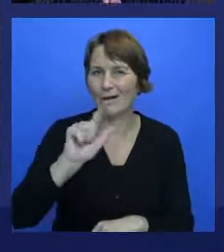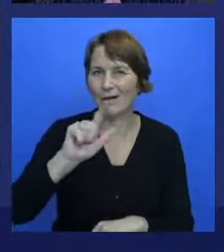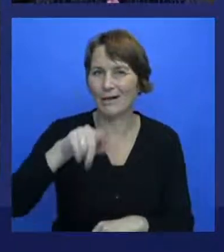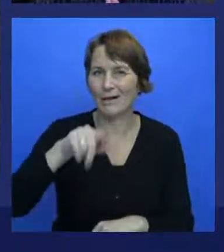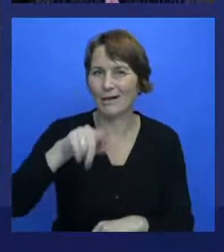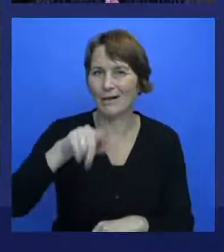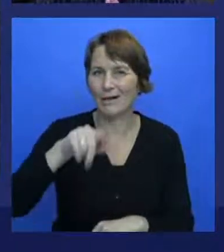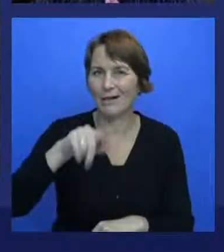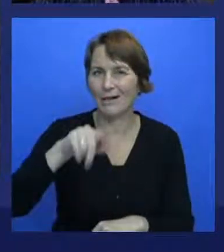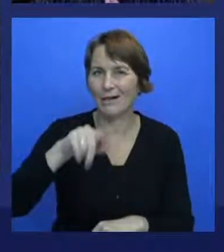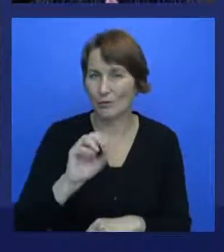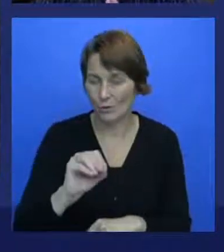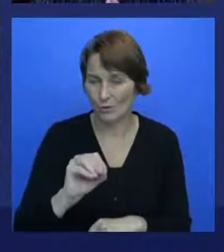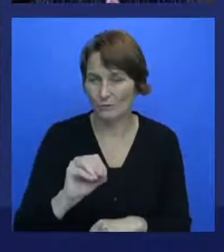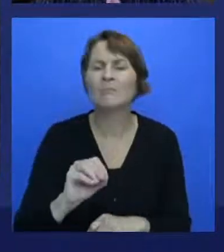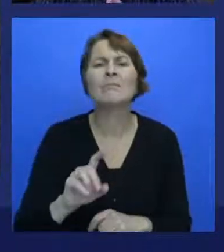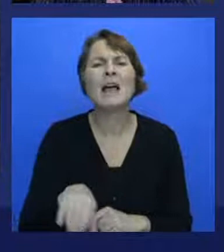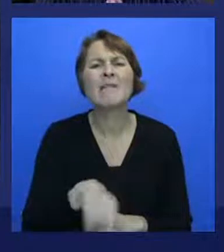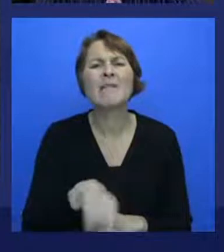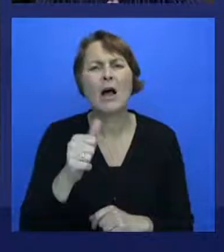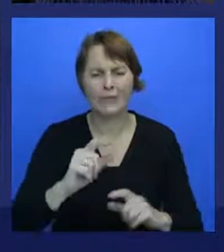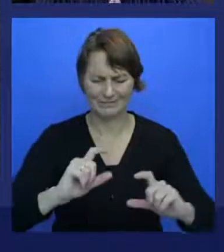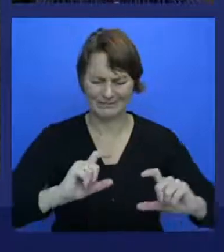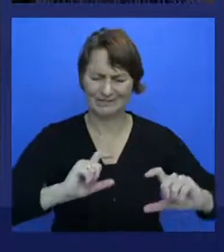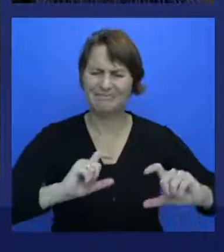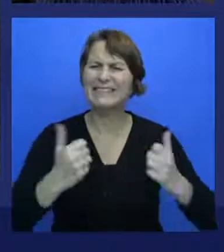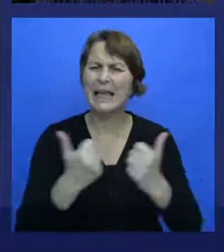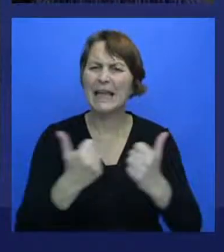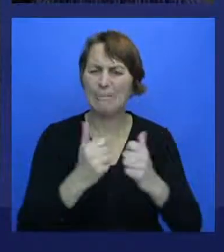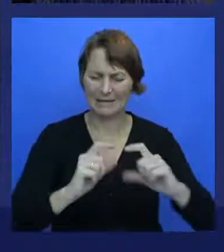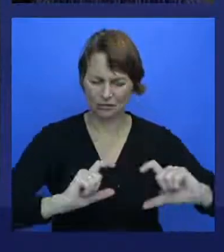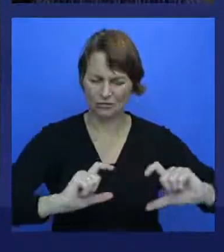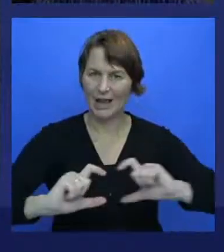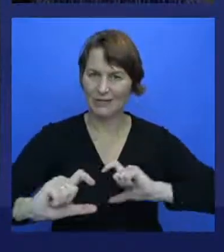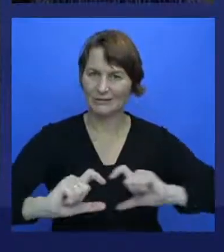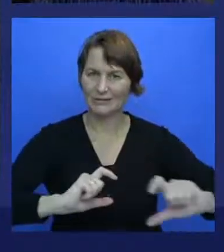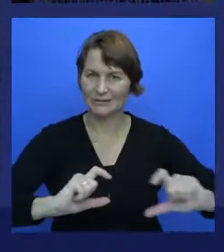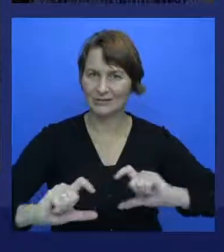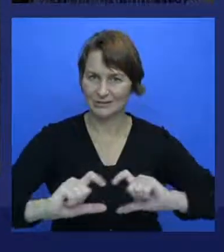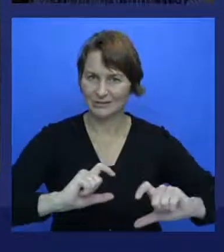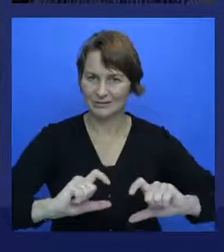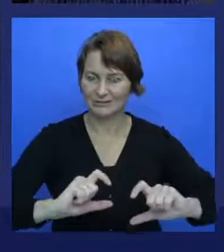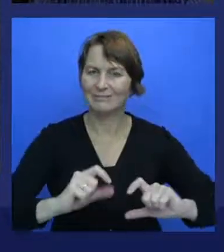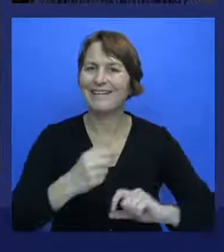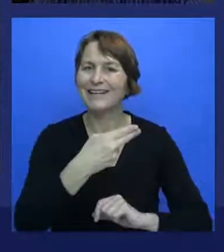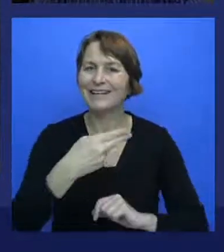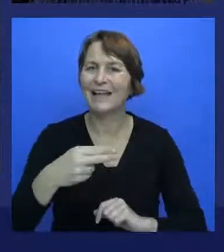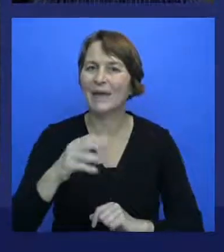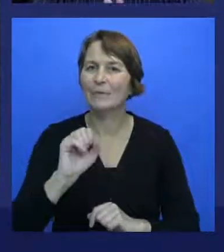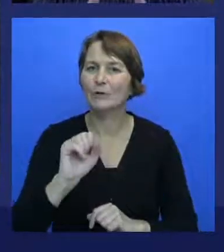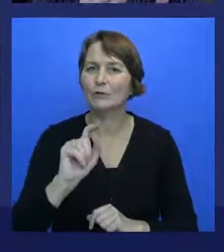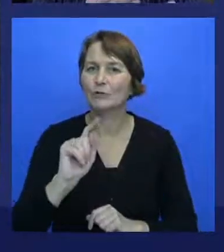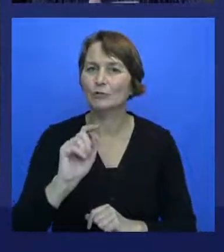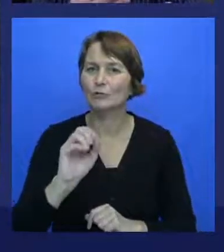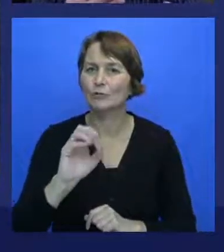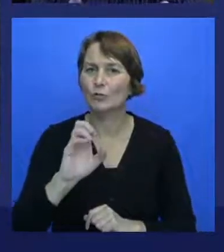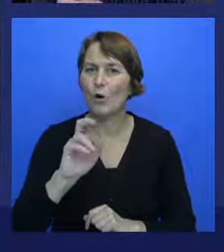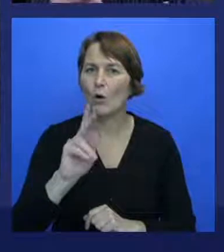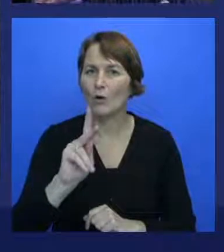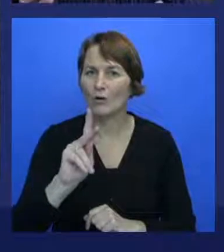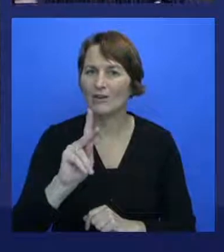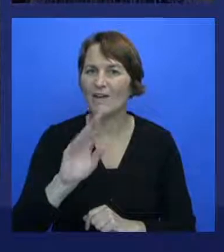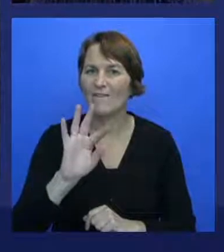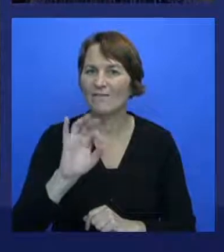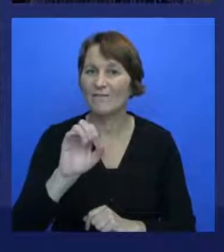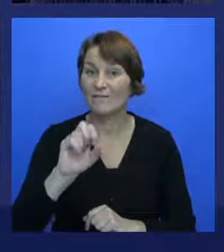program, Stockfish. And not only did they show that it could beat Stockfish in a relatively short amount of time, but that the computing